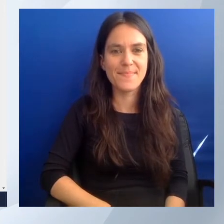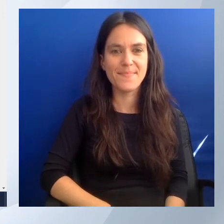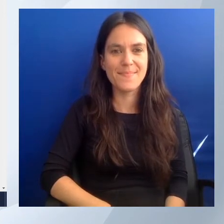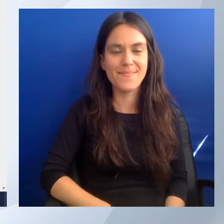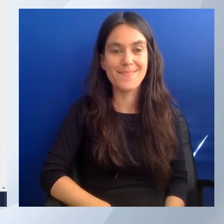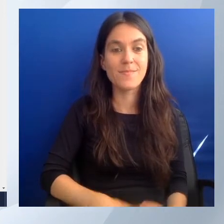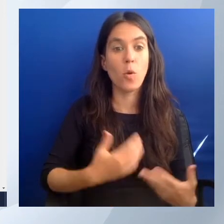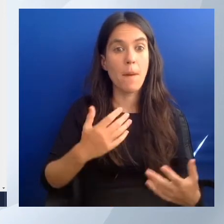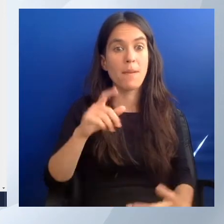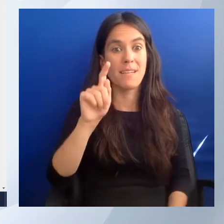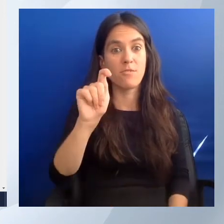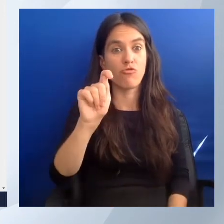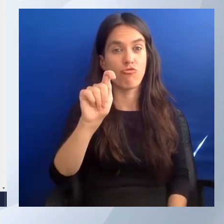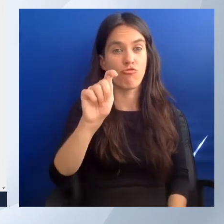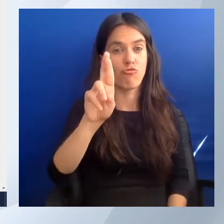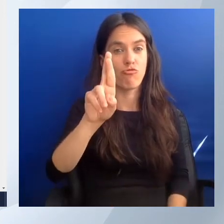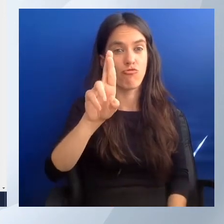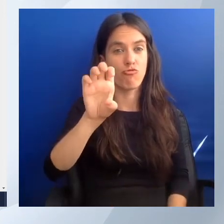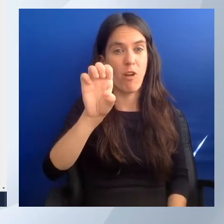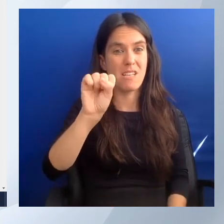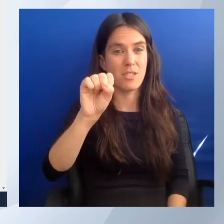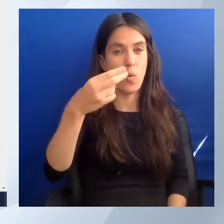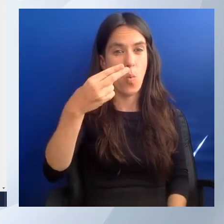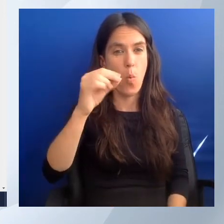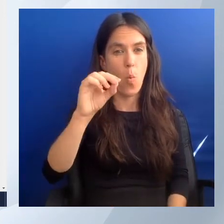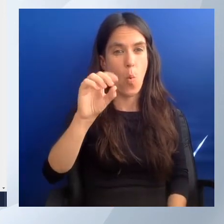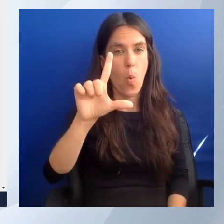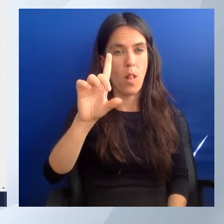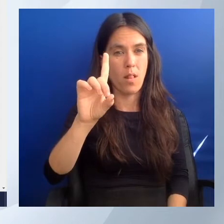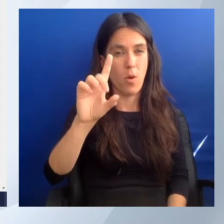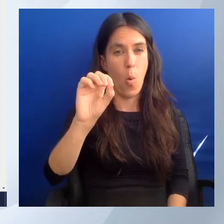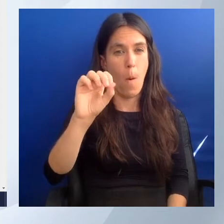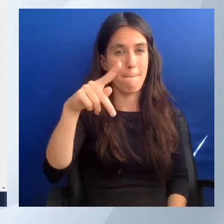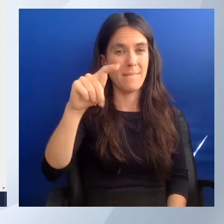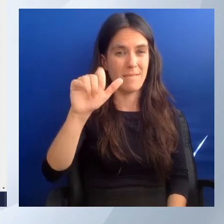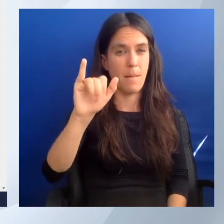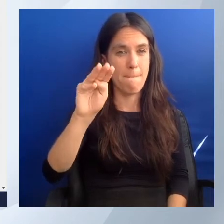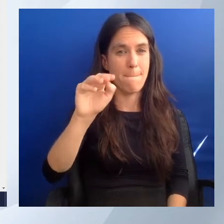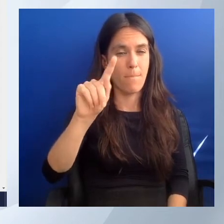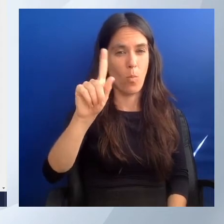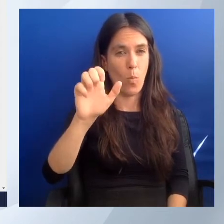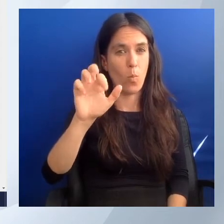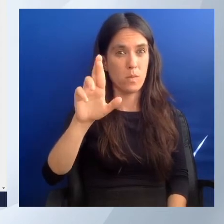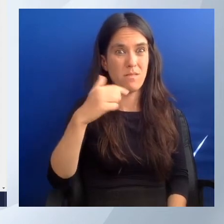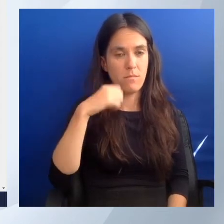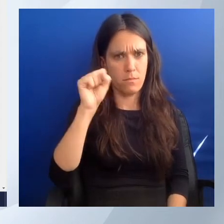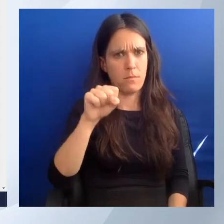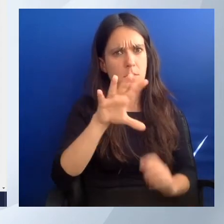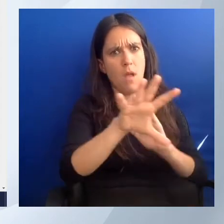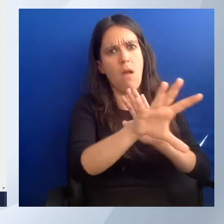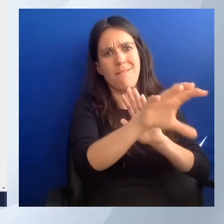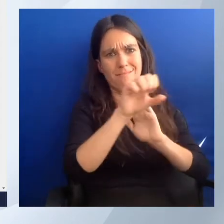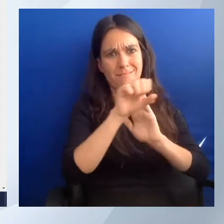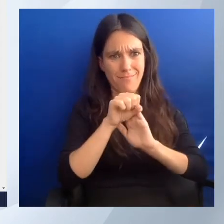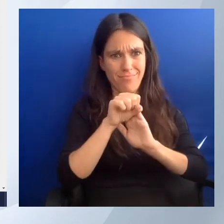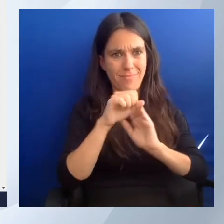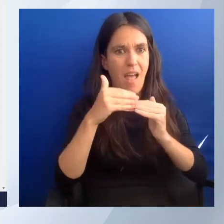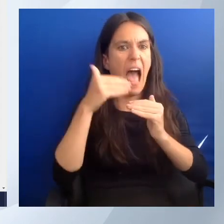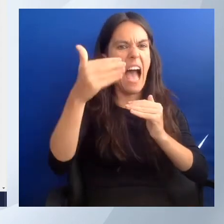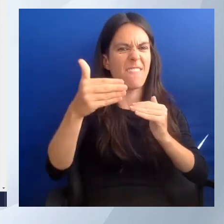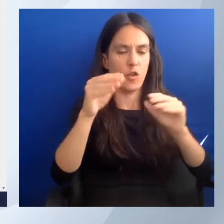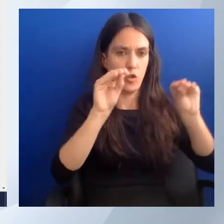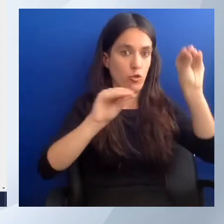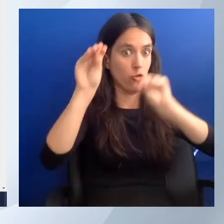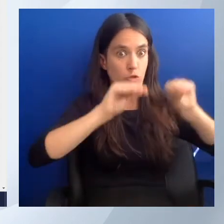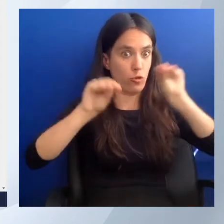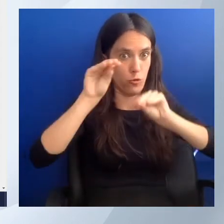optimizer from the post-processing package in Fairlearn. So it's actually a post-processing step. It adds stuff to your existing model. So you don't have